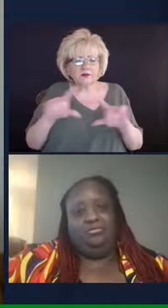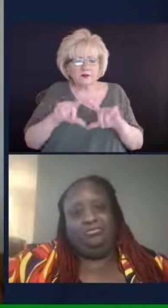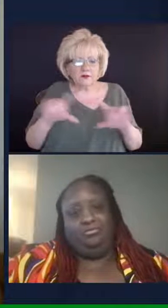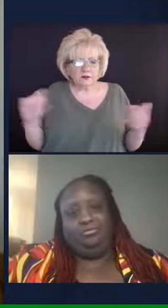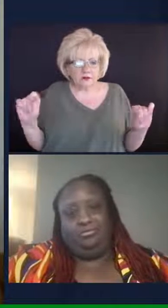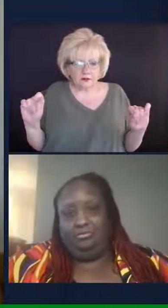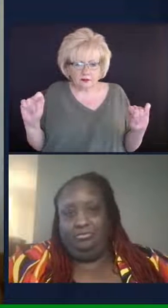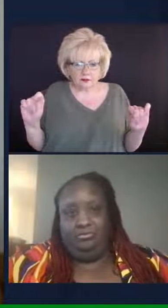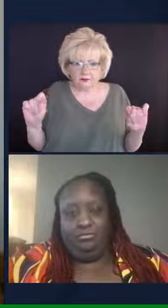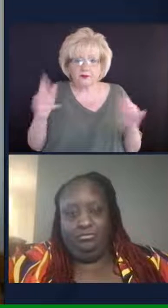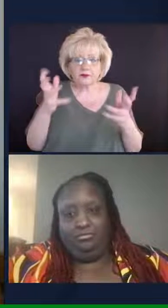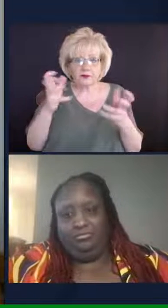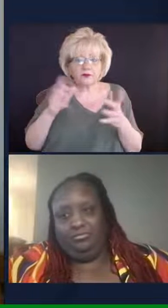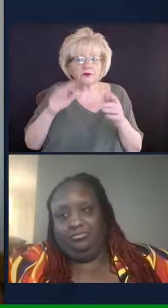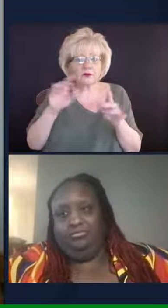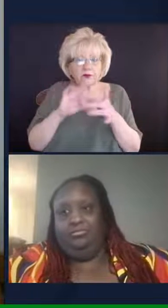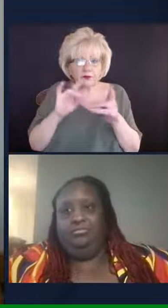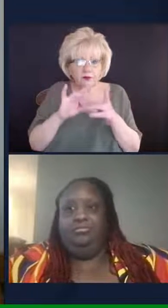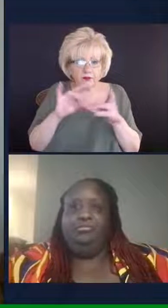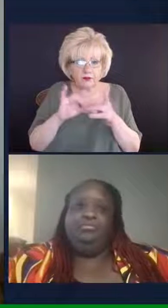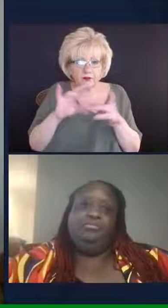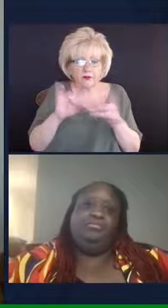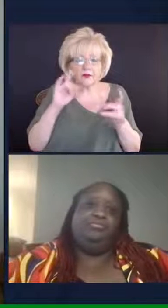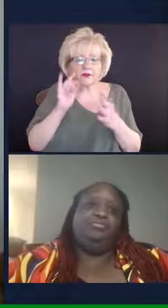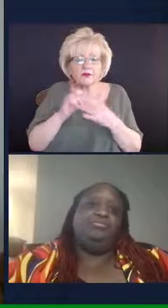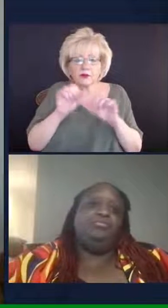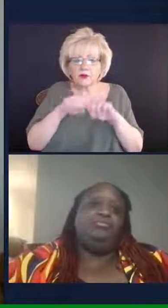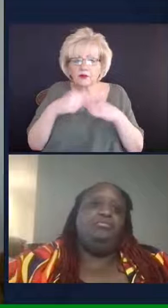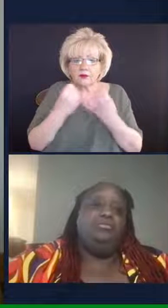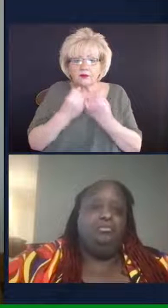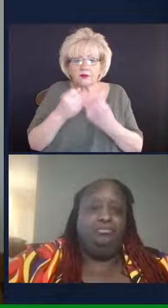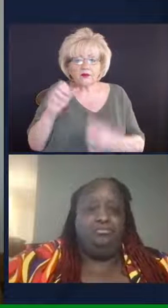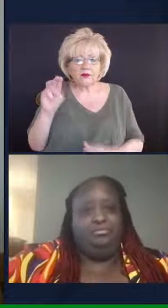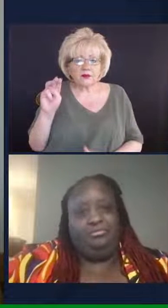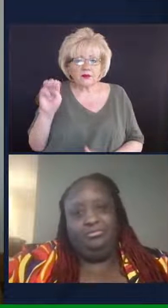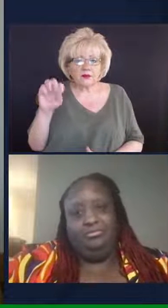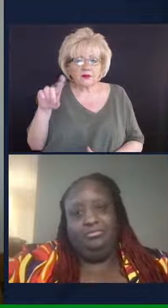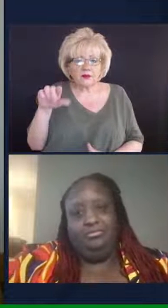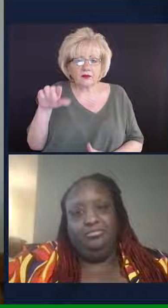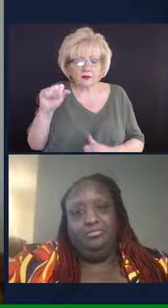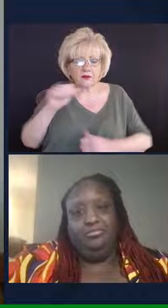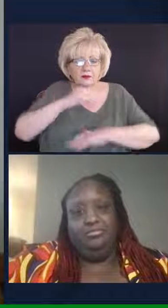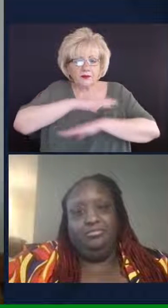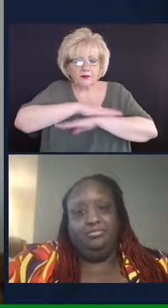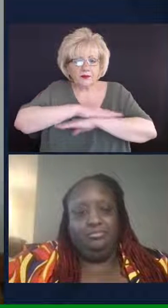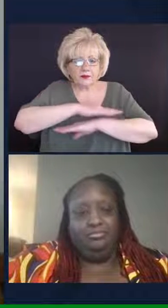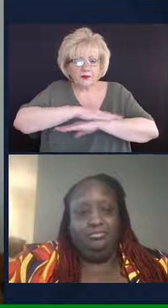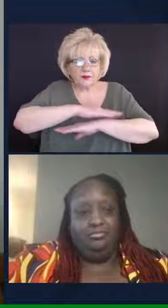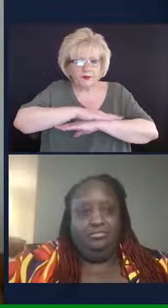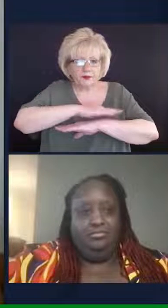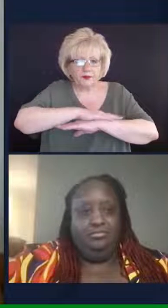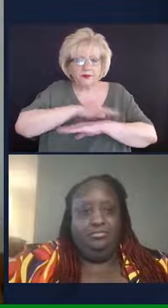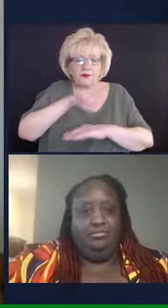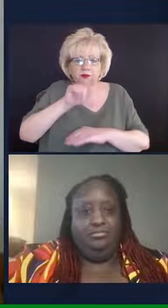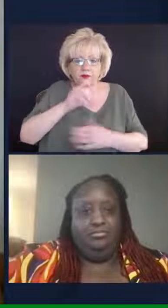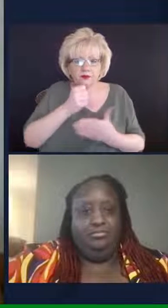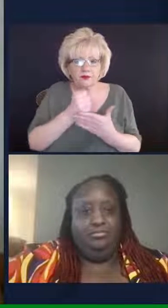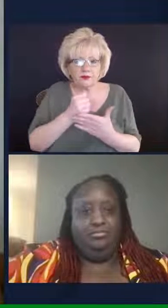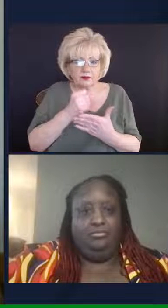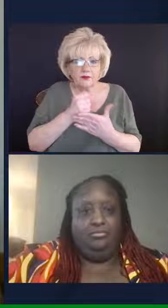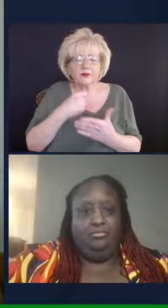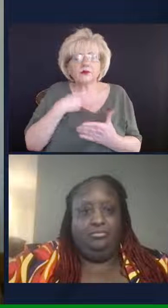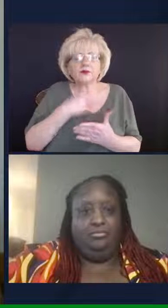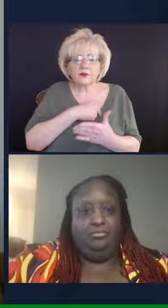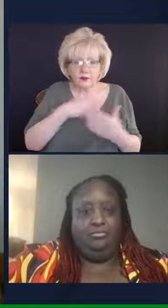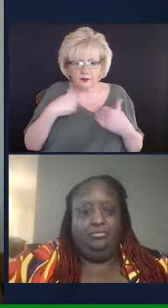to turn your captions on for the social media platform that you're on. If you need help on how to do that, we do have